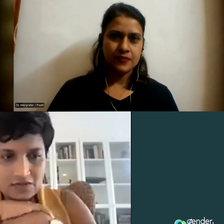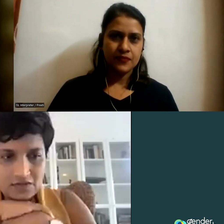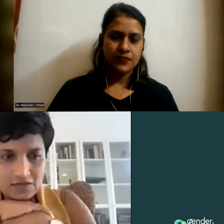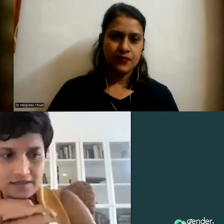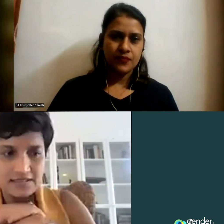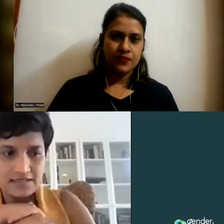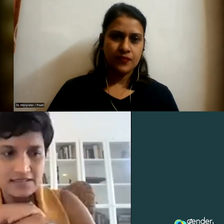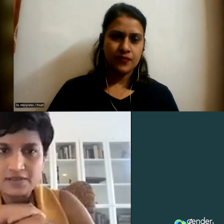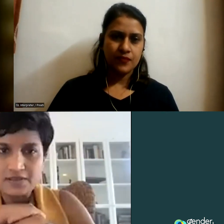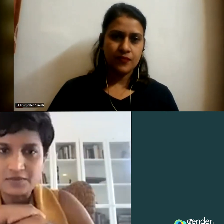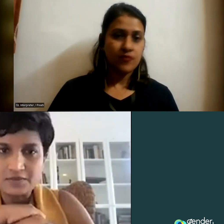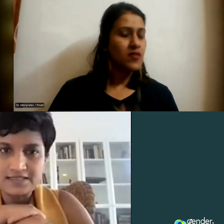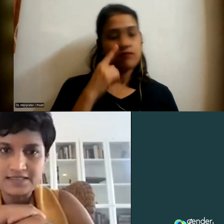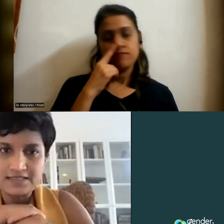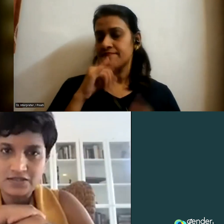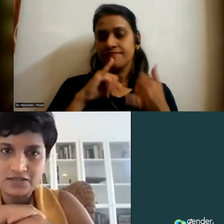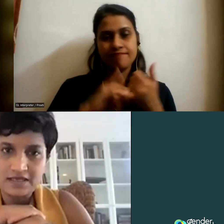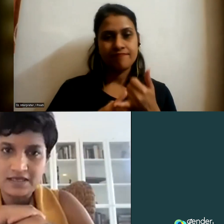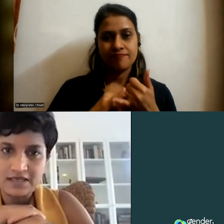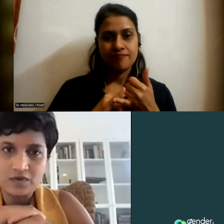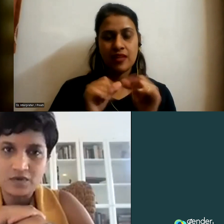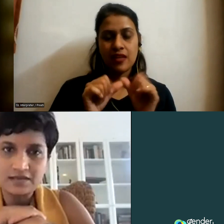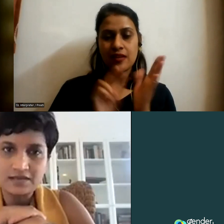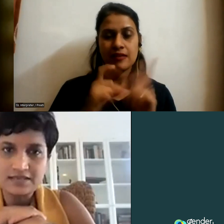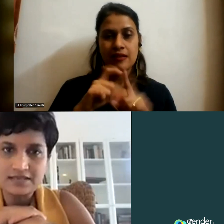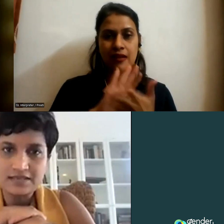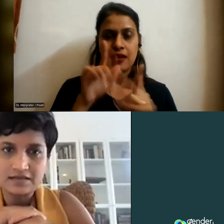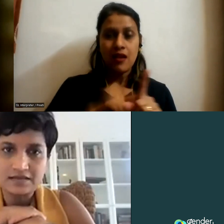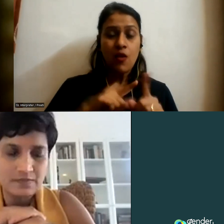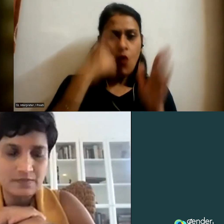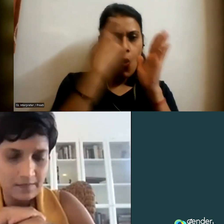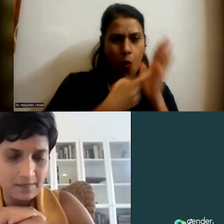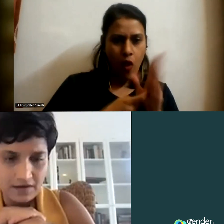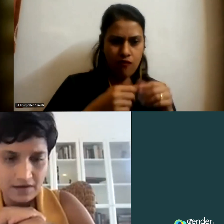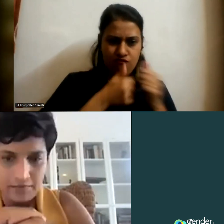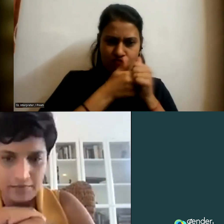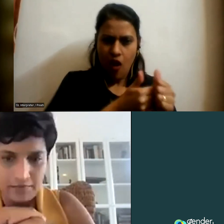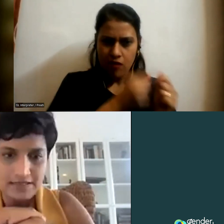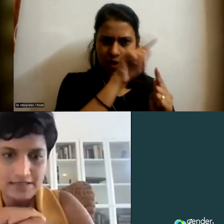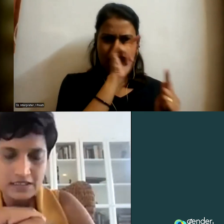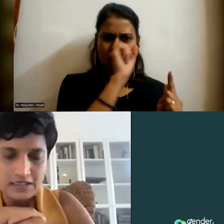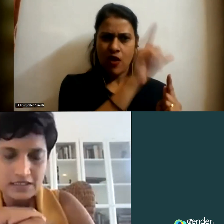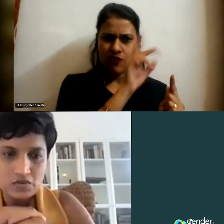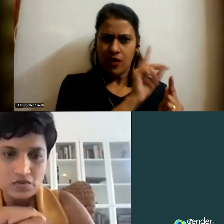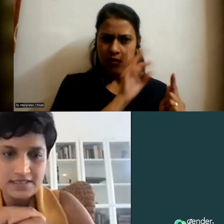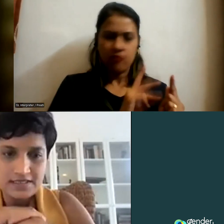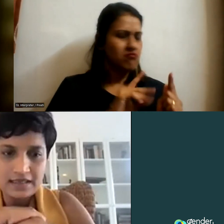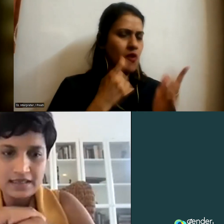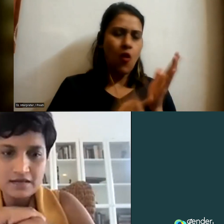There's not any set principle as such, right? But one of the things that is becoming very prominent is